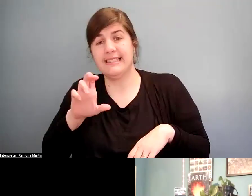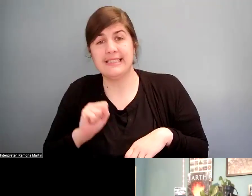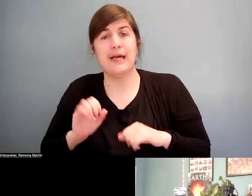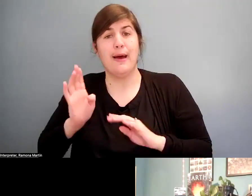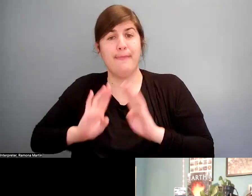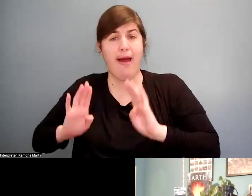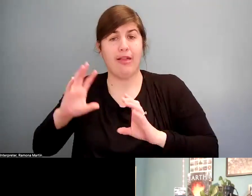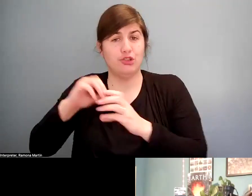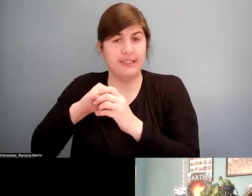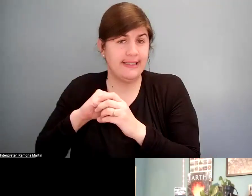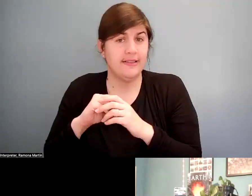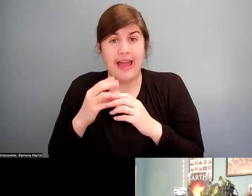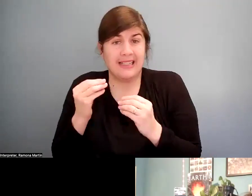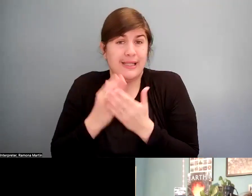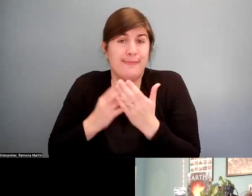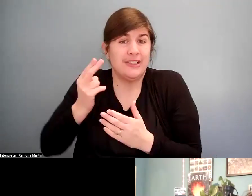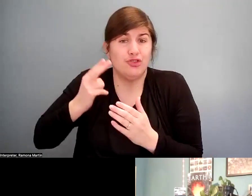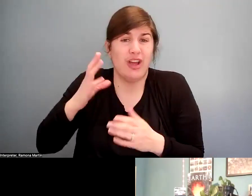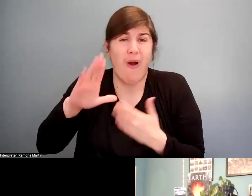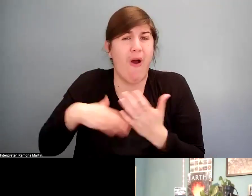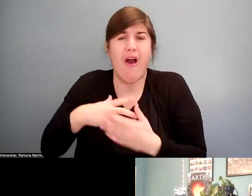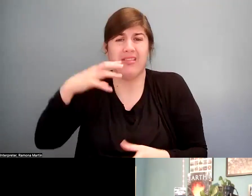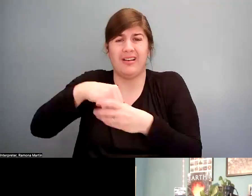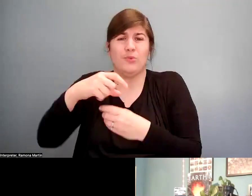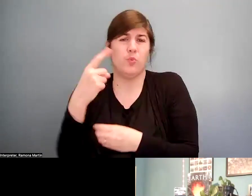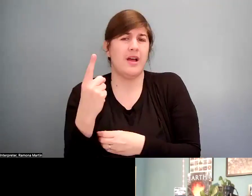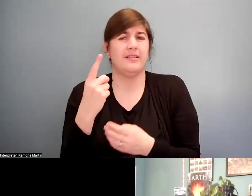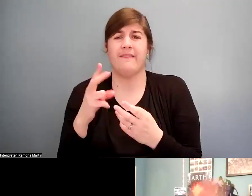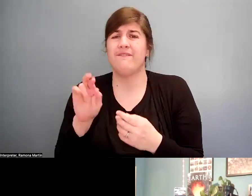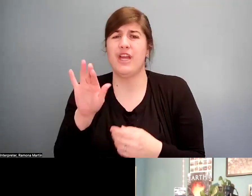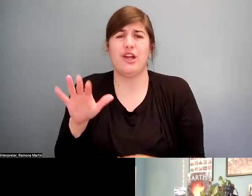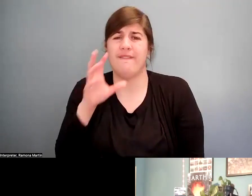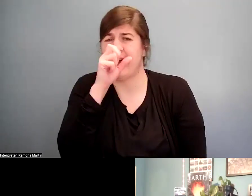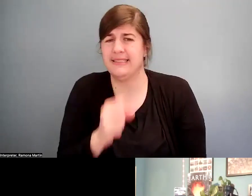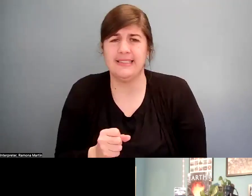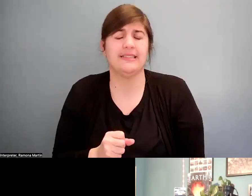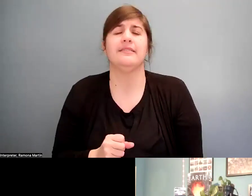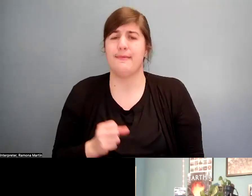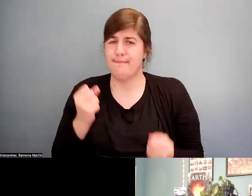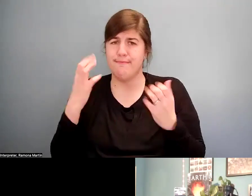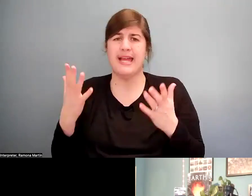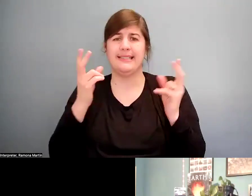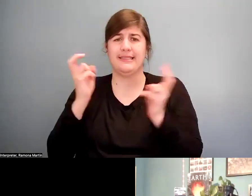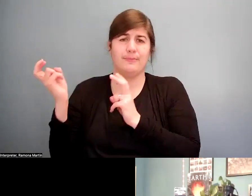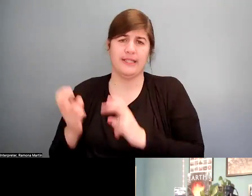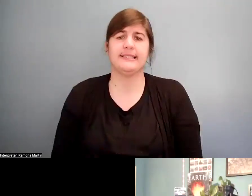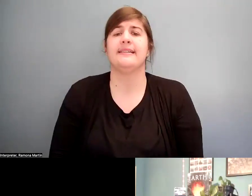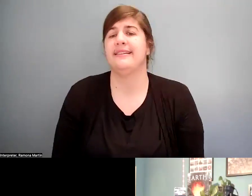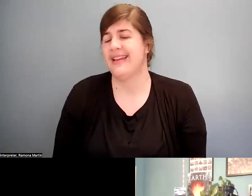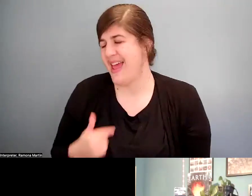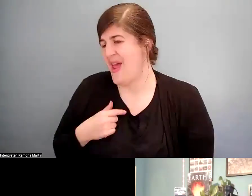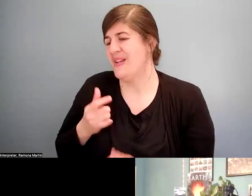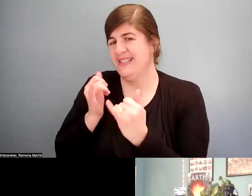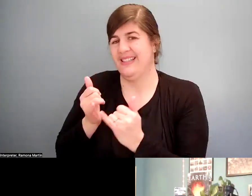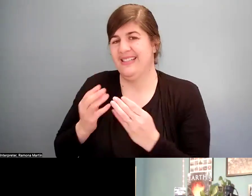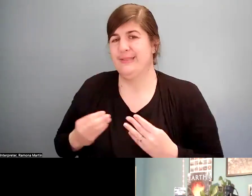and then also some history in Yeah. there as well. So it's really fascinating multi-subject. Very cool. I also got